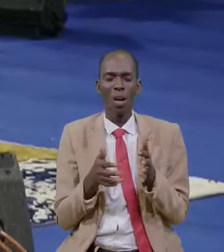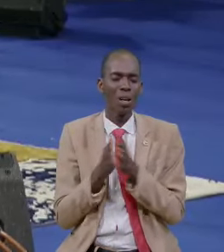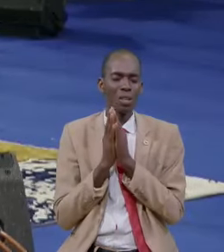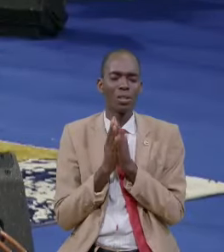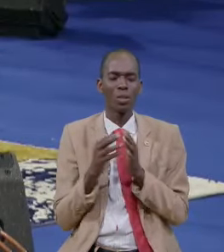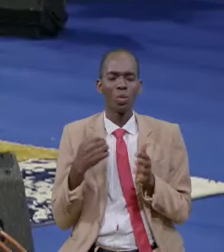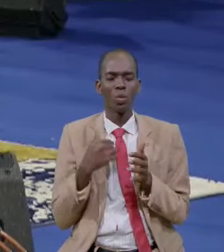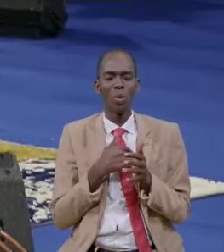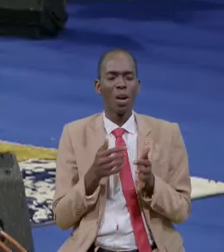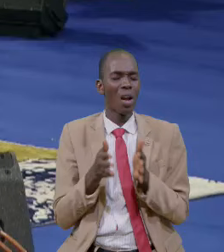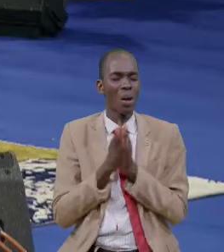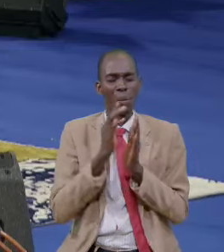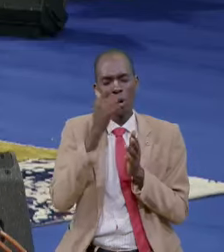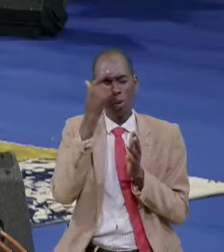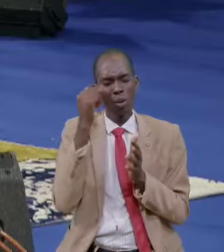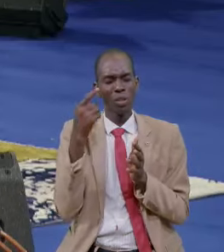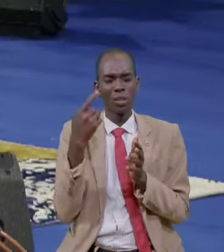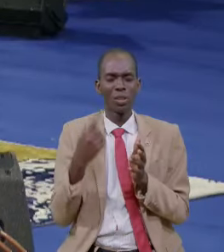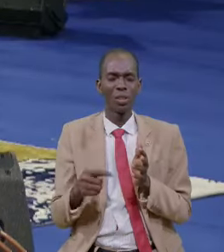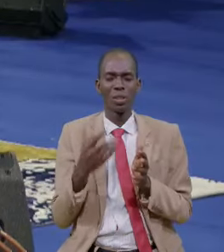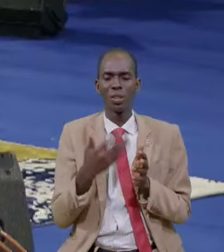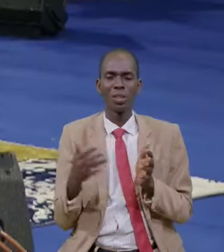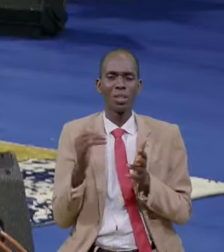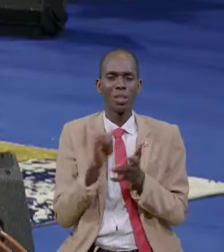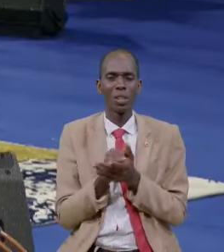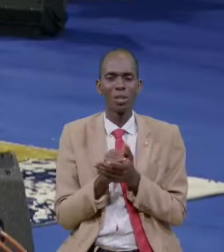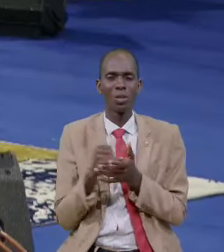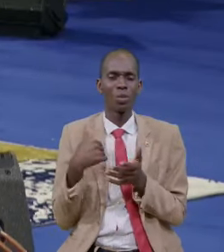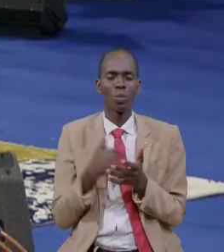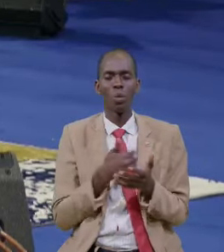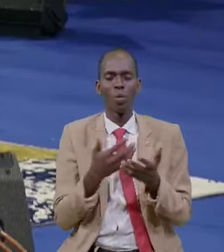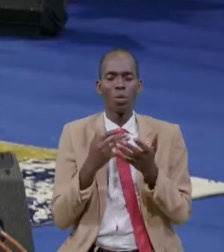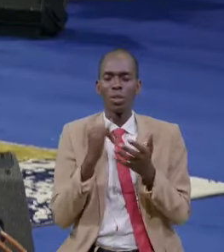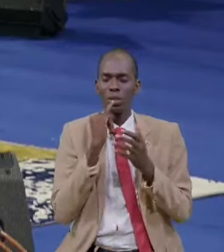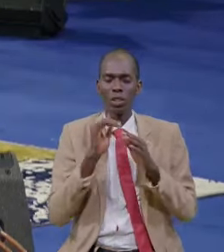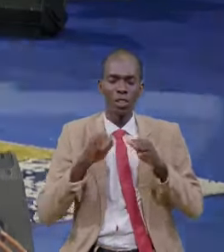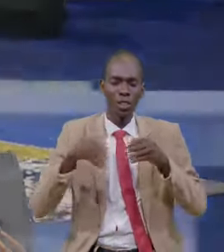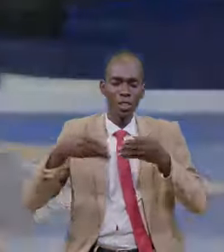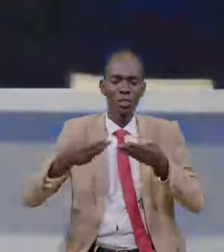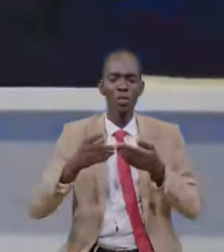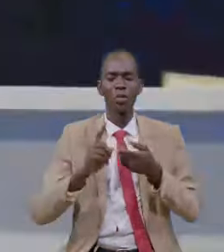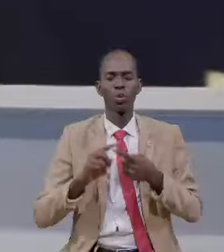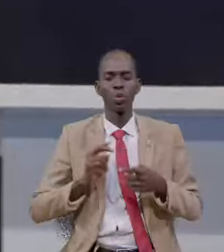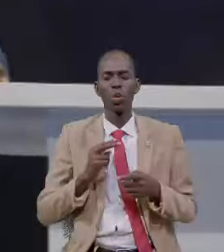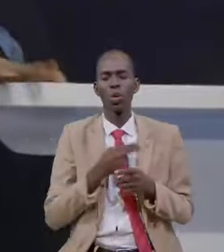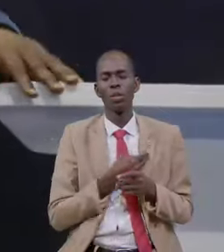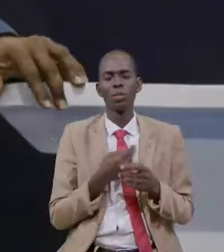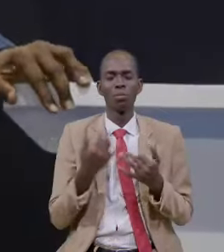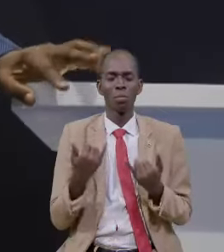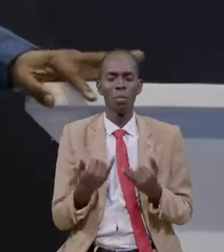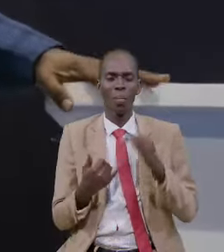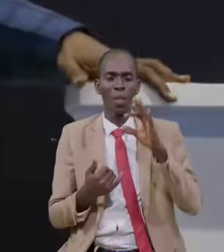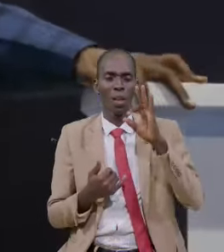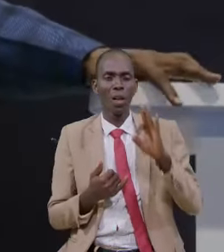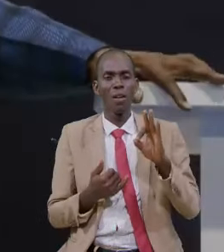the petition that we desired is given unto us. F is the foundation. Faith